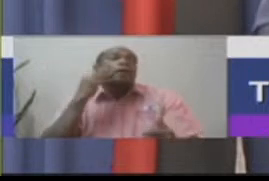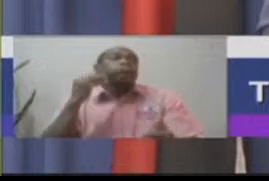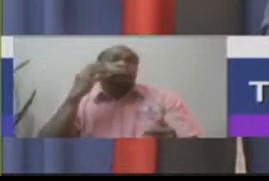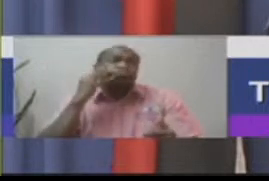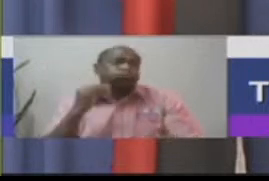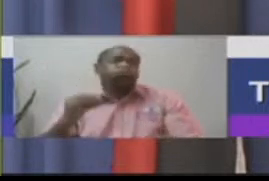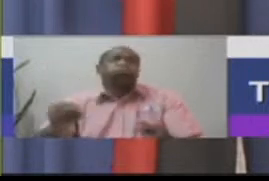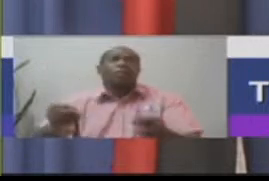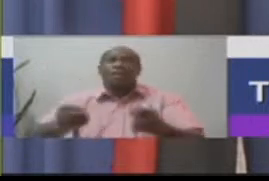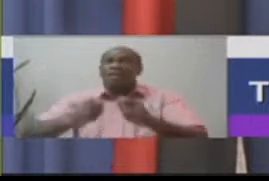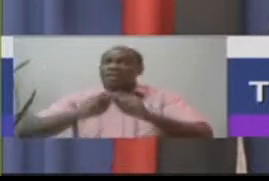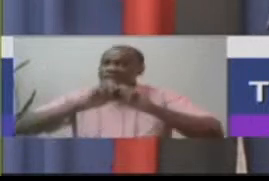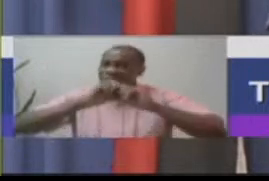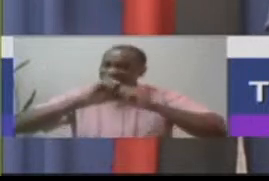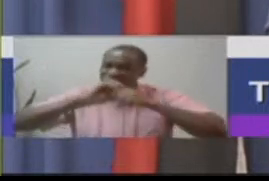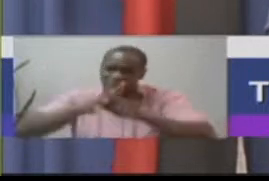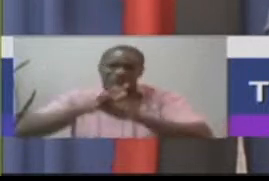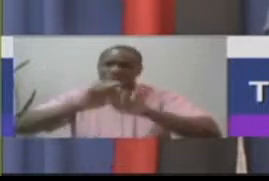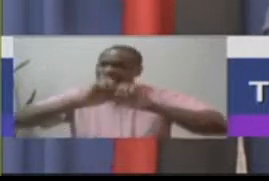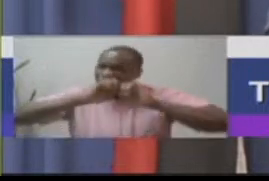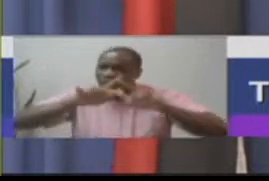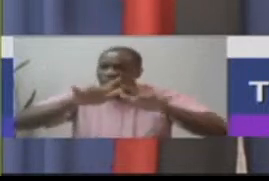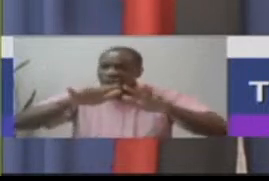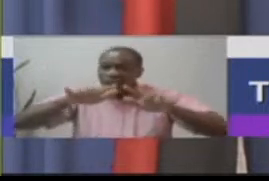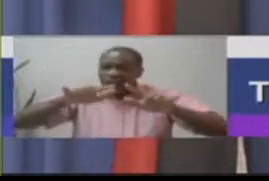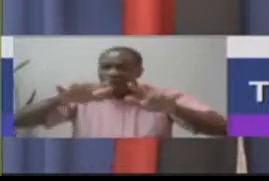countries, huge